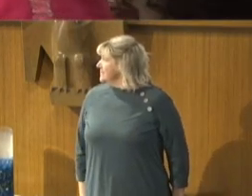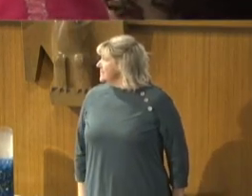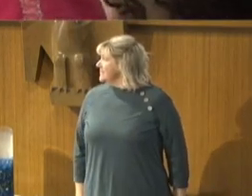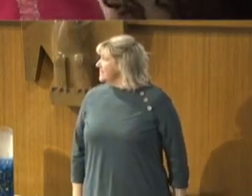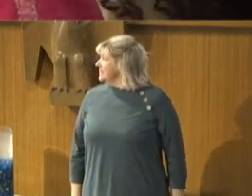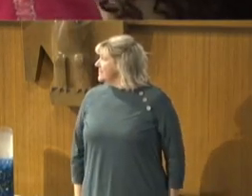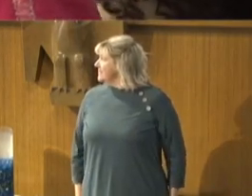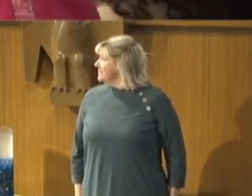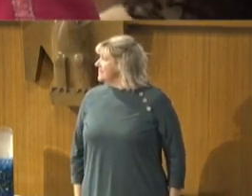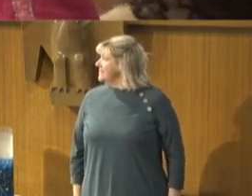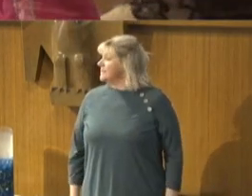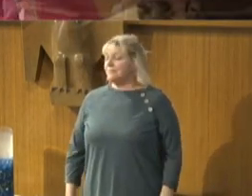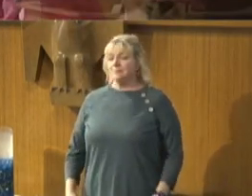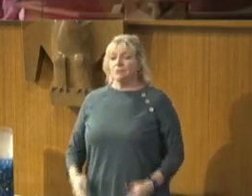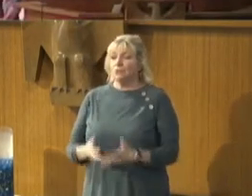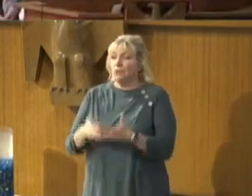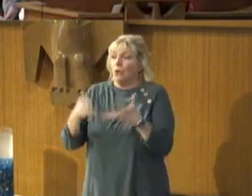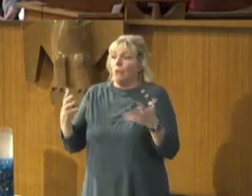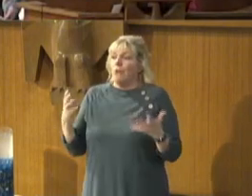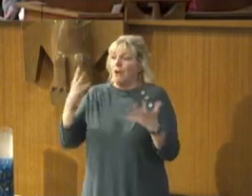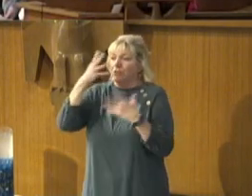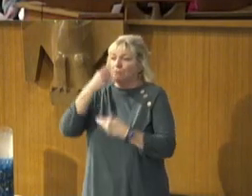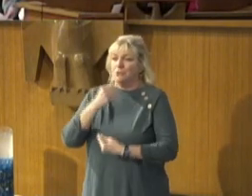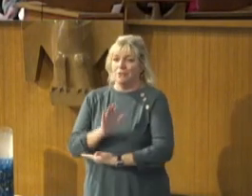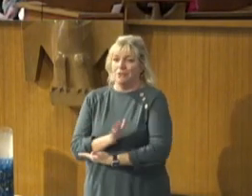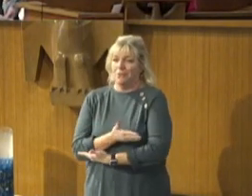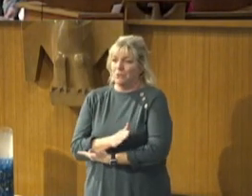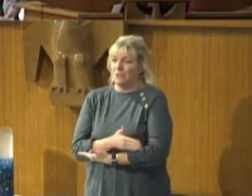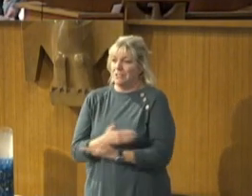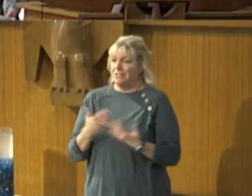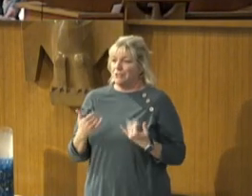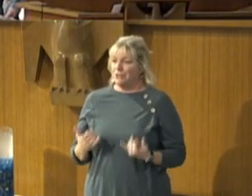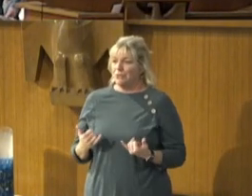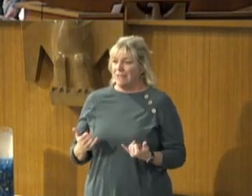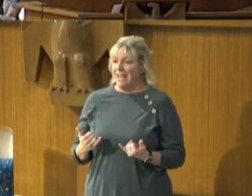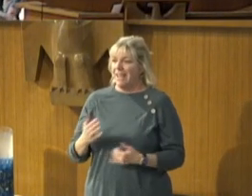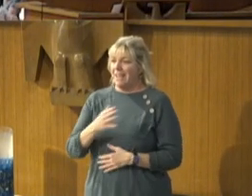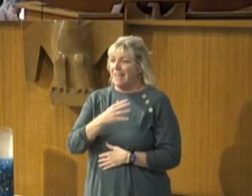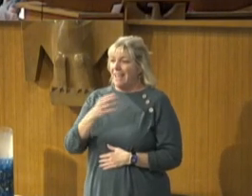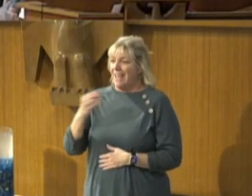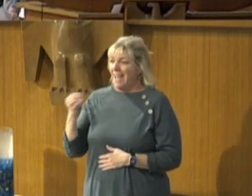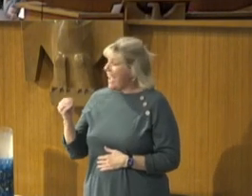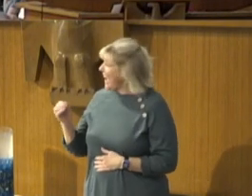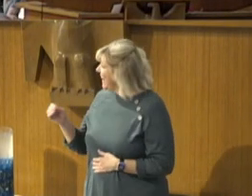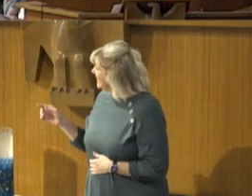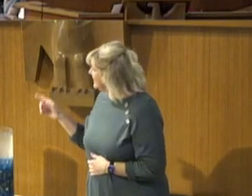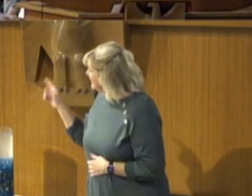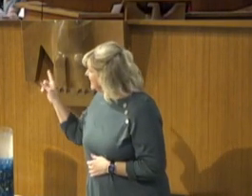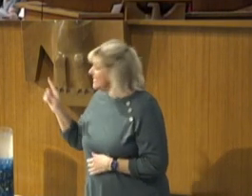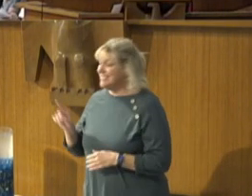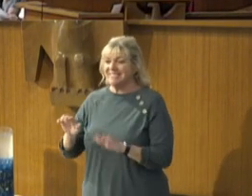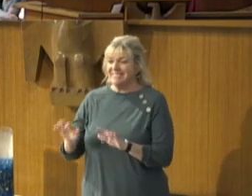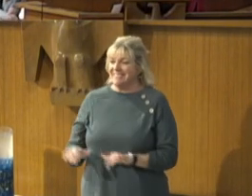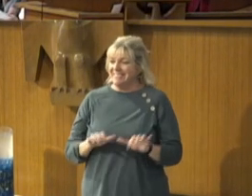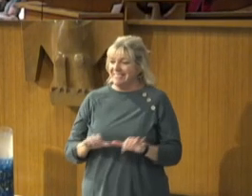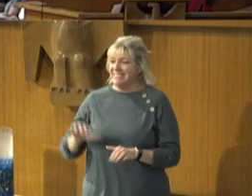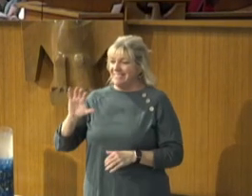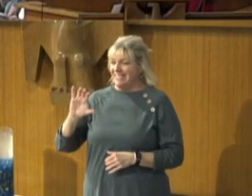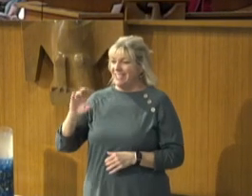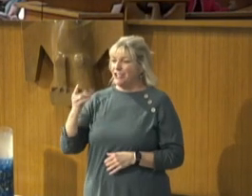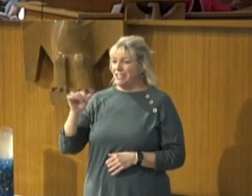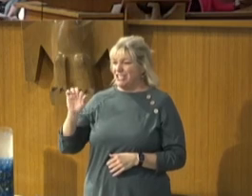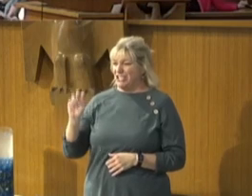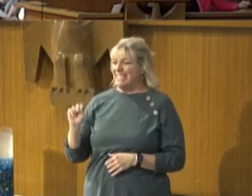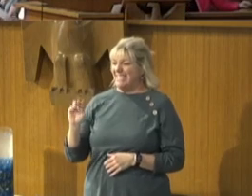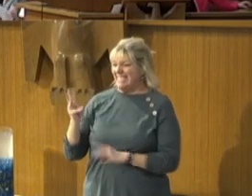In addition to all the gorgeous music today, we have the organist prodigy Christian ready to play for you.